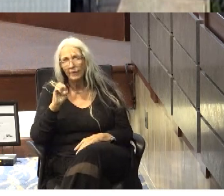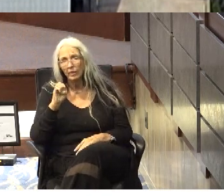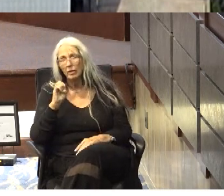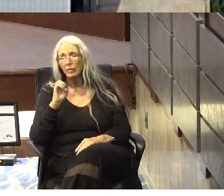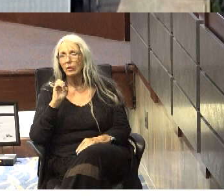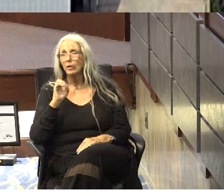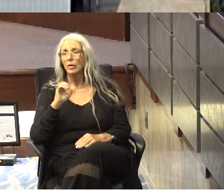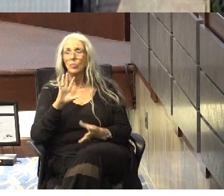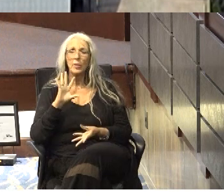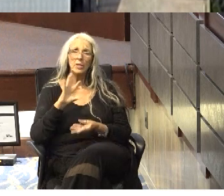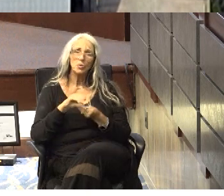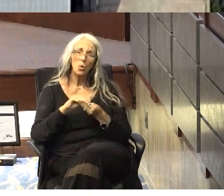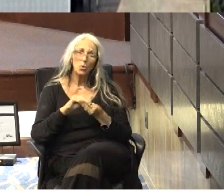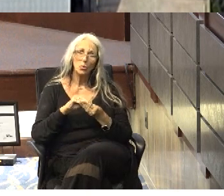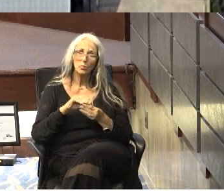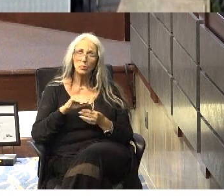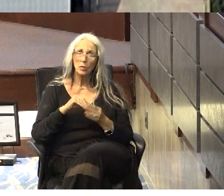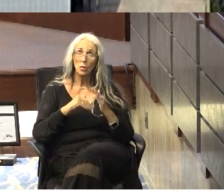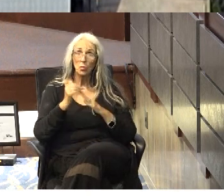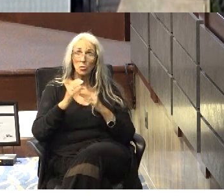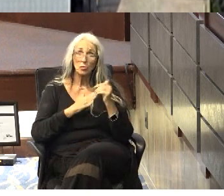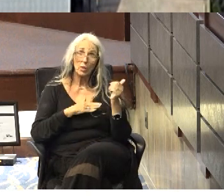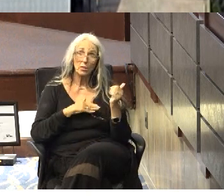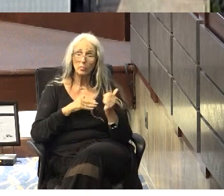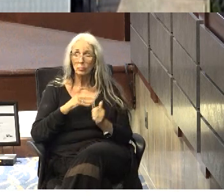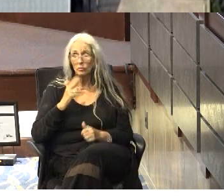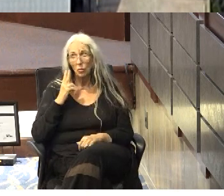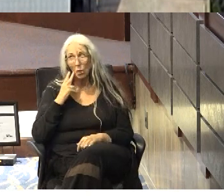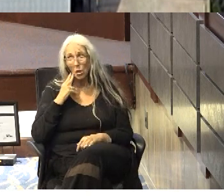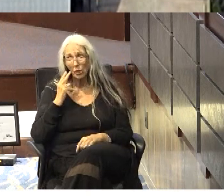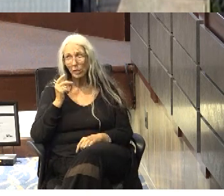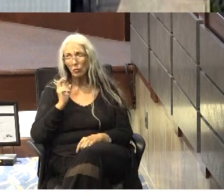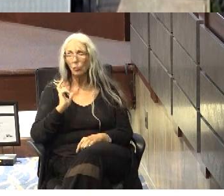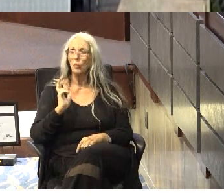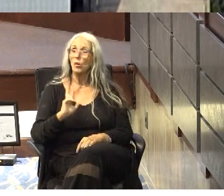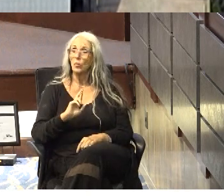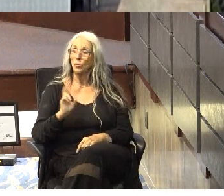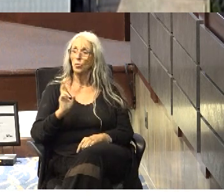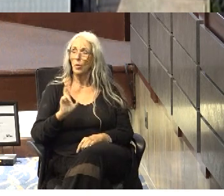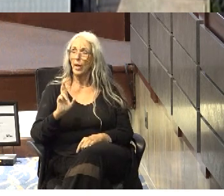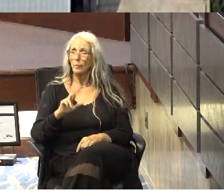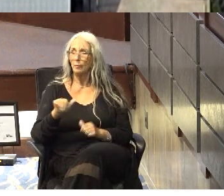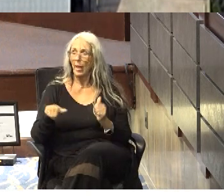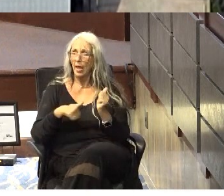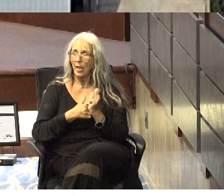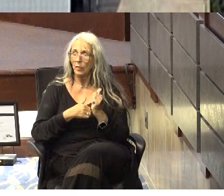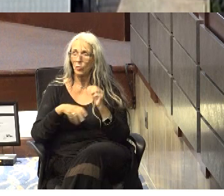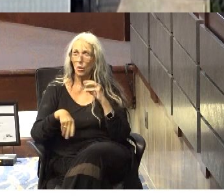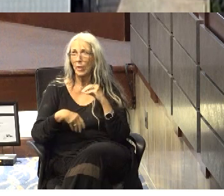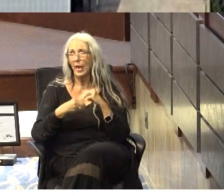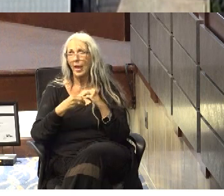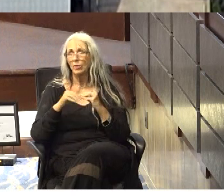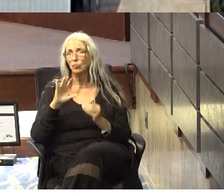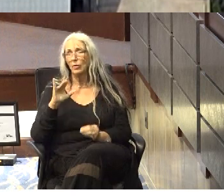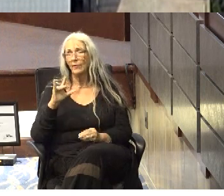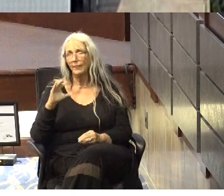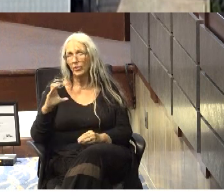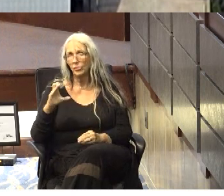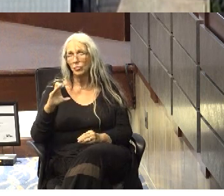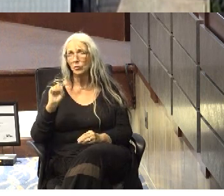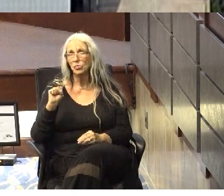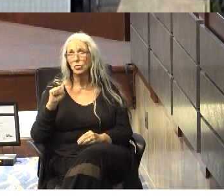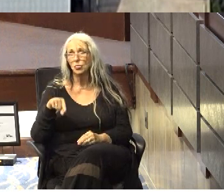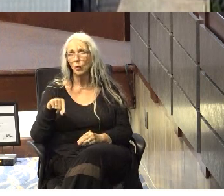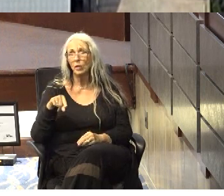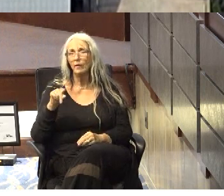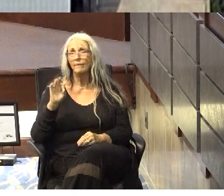And so all told, the actual construction that we look at on the right side of our building behind it, we plan on adding on about 2,500 square feet. That'll